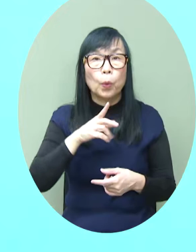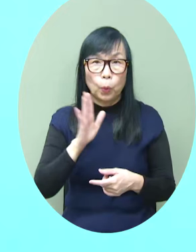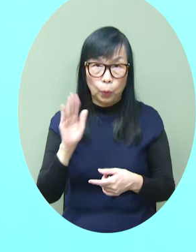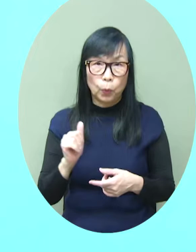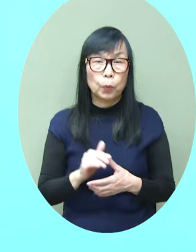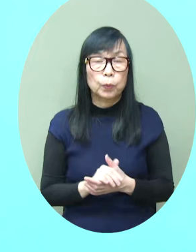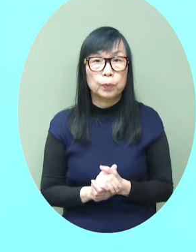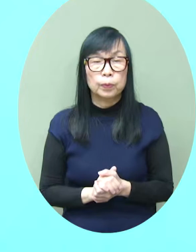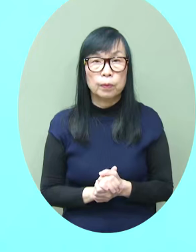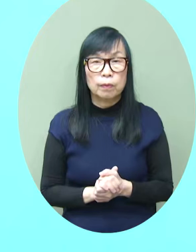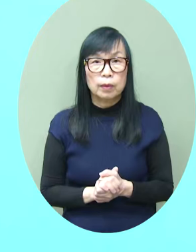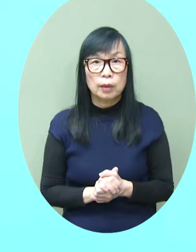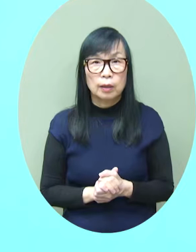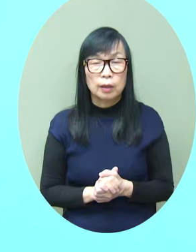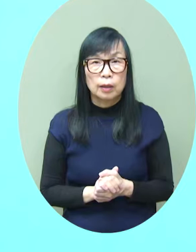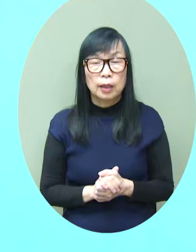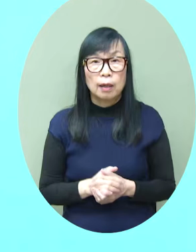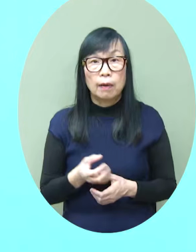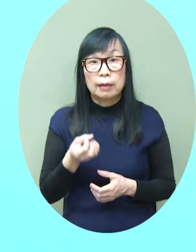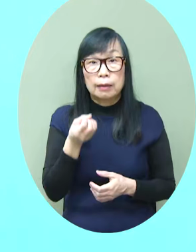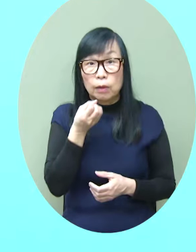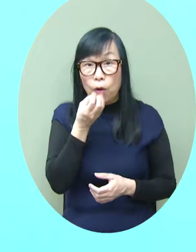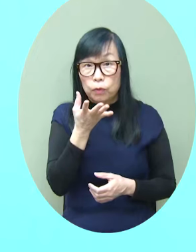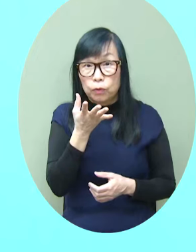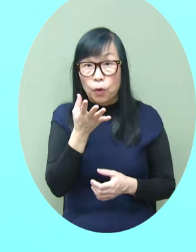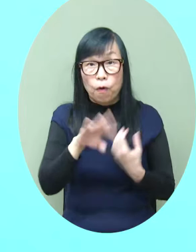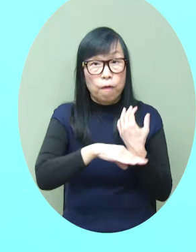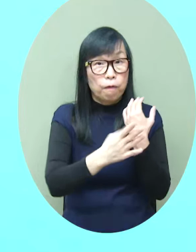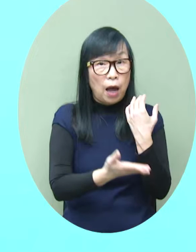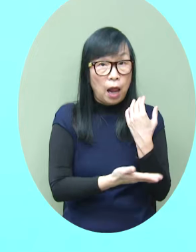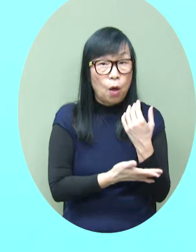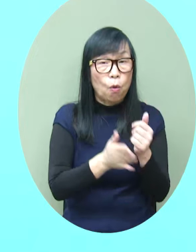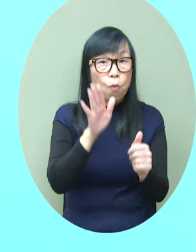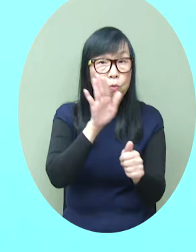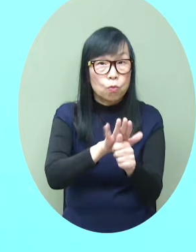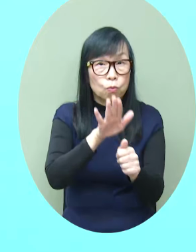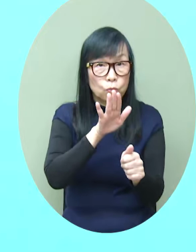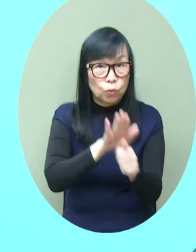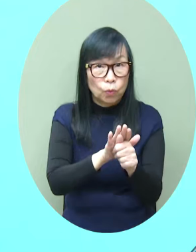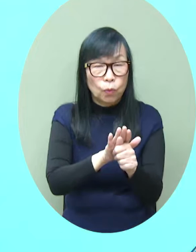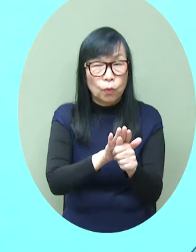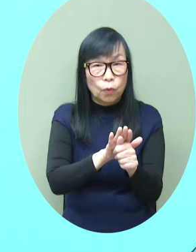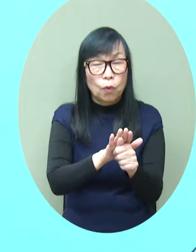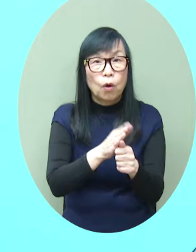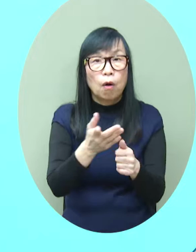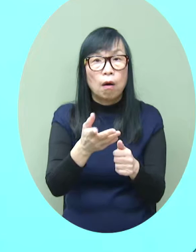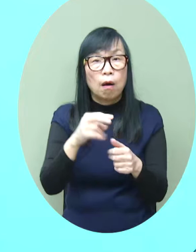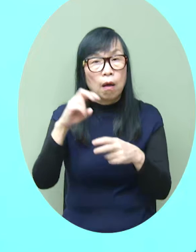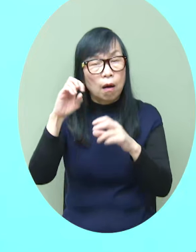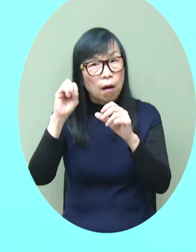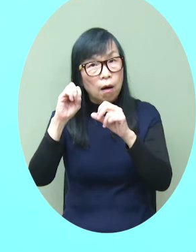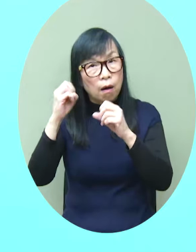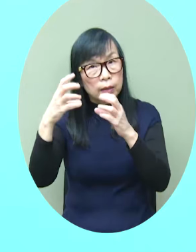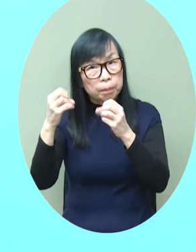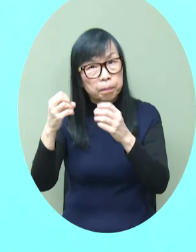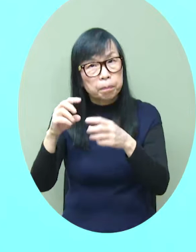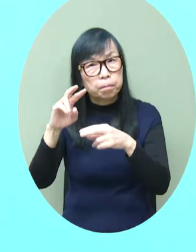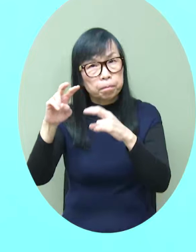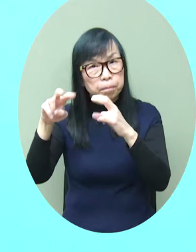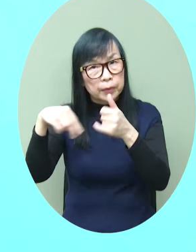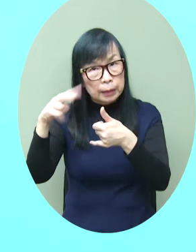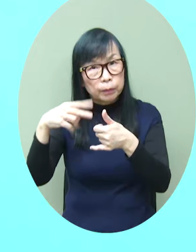legal aid review, which I understand will be discussed in the Legislative Council panel, the AJLS